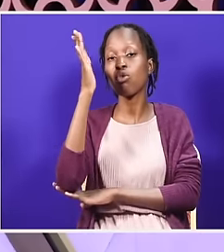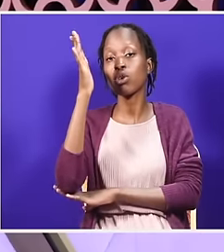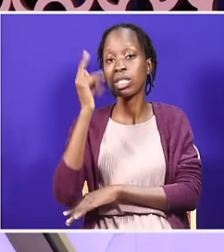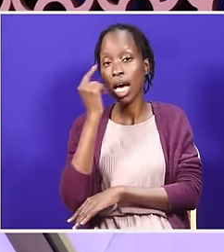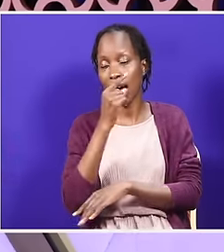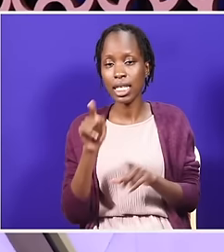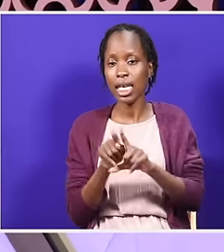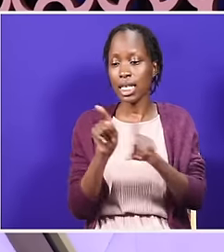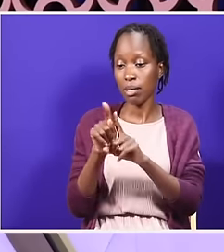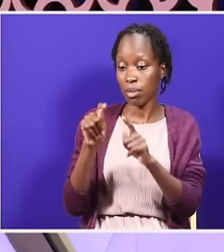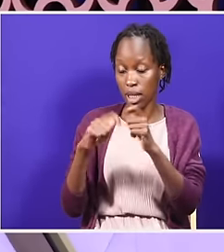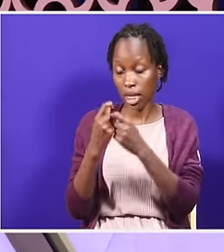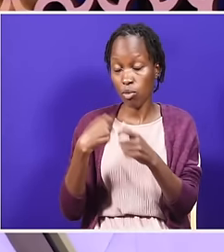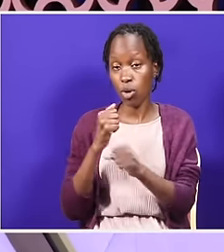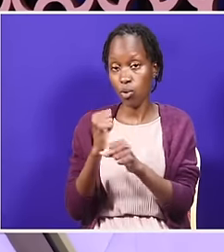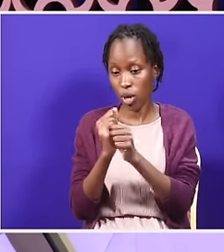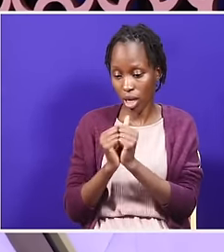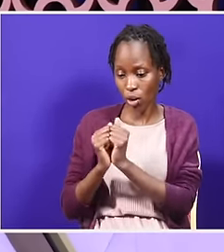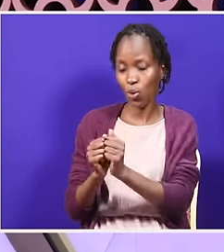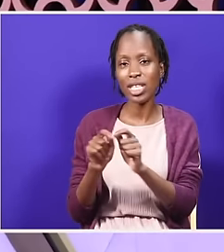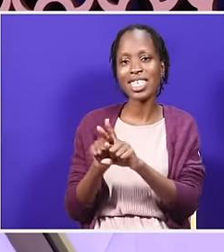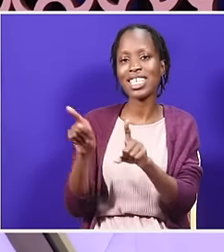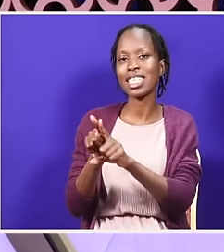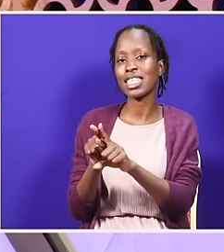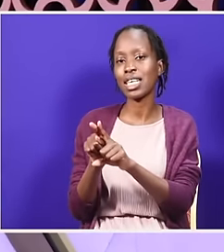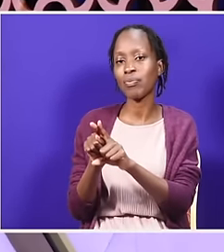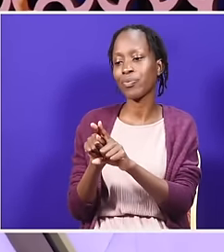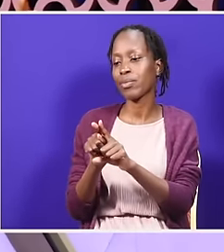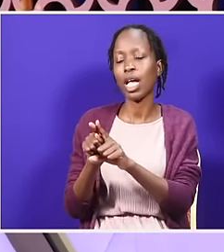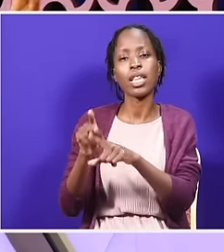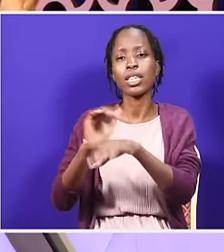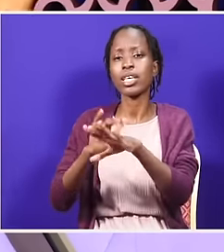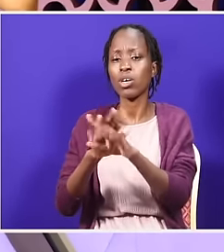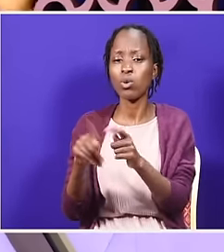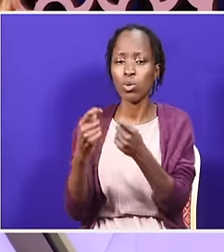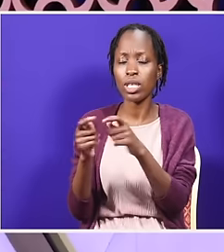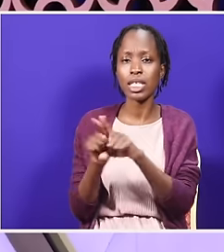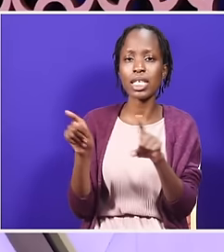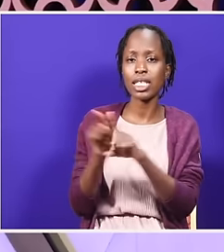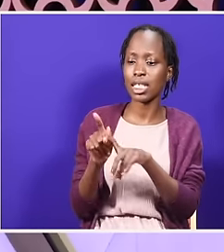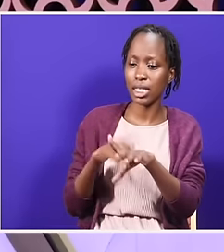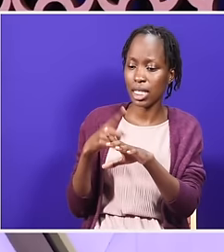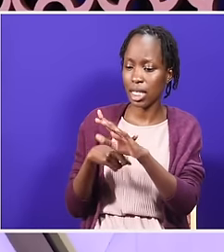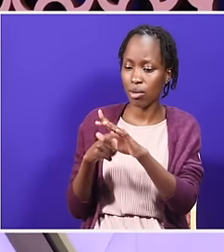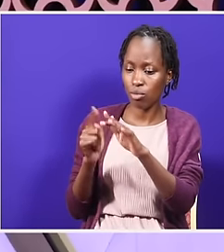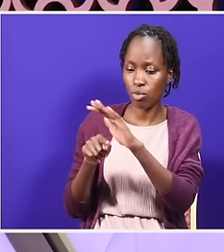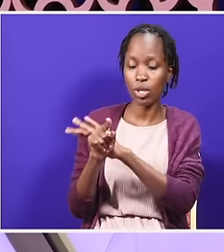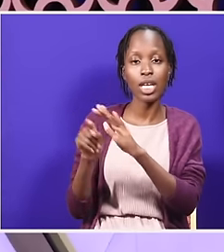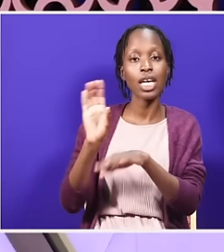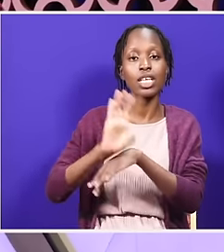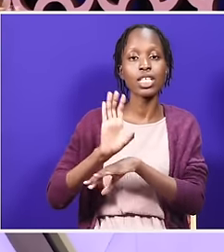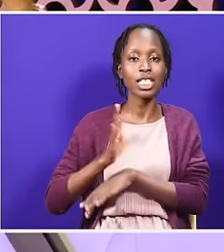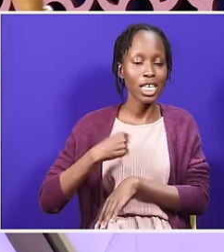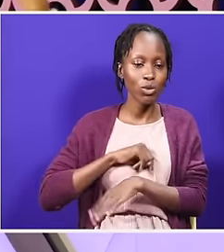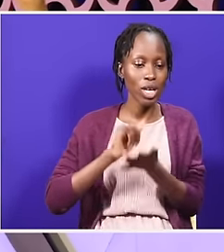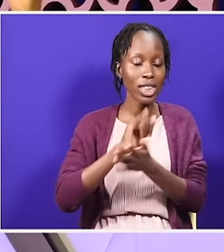hard to make the church really welcoming and very friendly. Mm. And you can just tell when you walk into our churches. Amen.